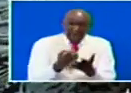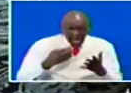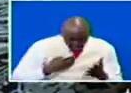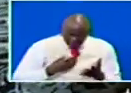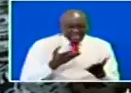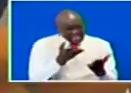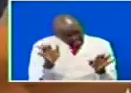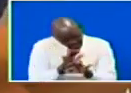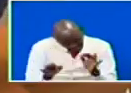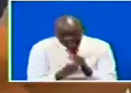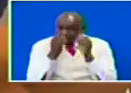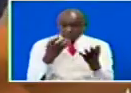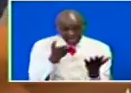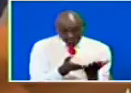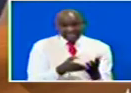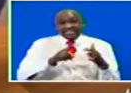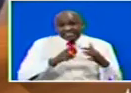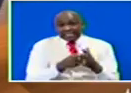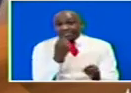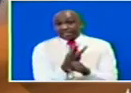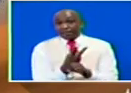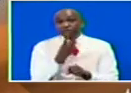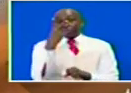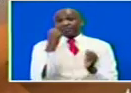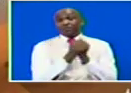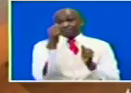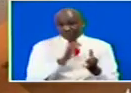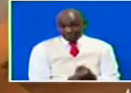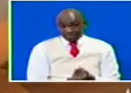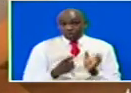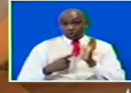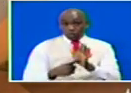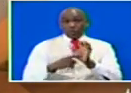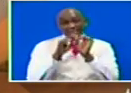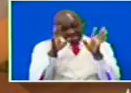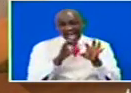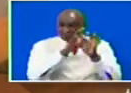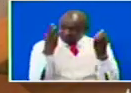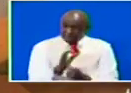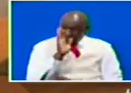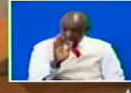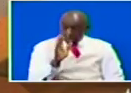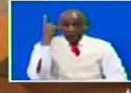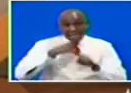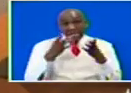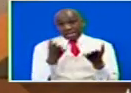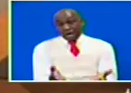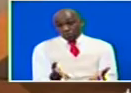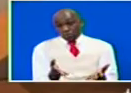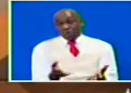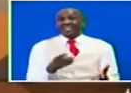they have undergone, which began in December 2015, show of a family, more than a year now,